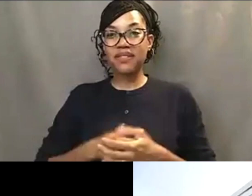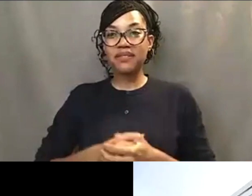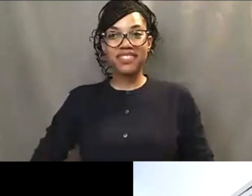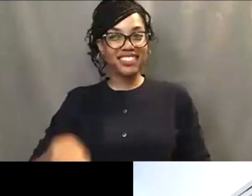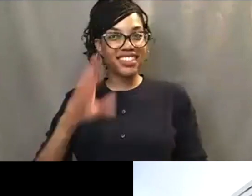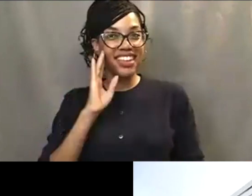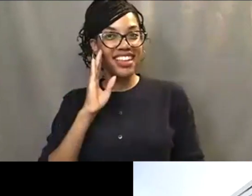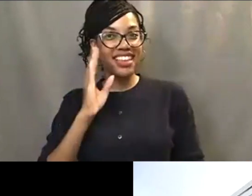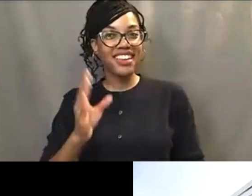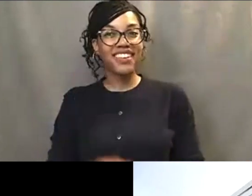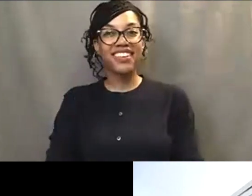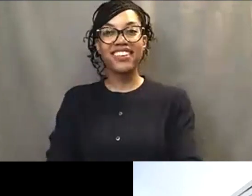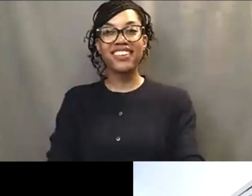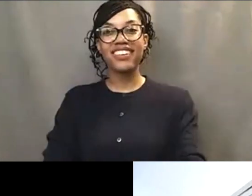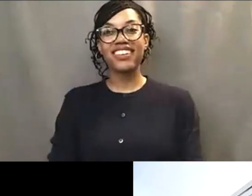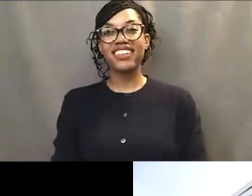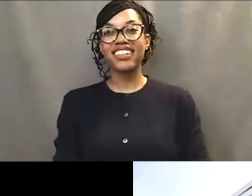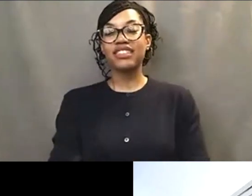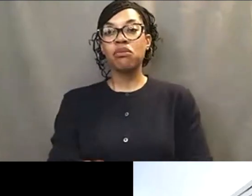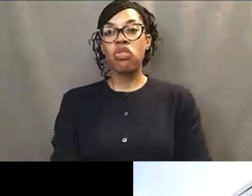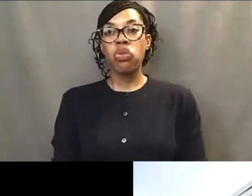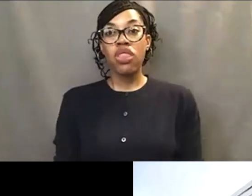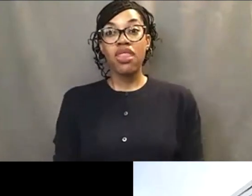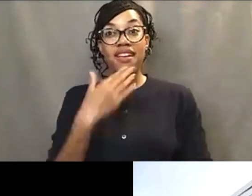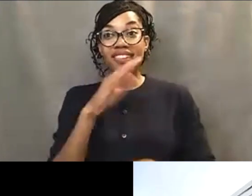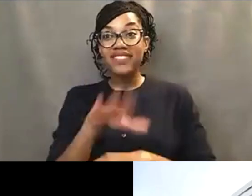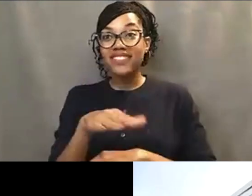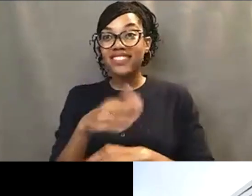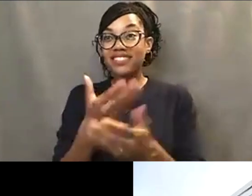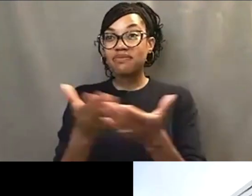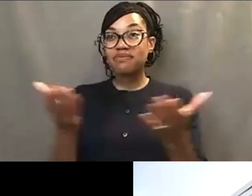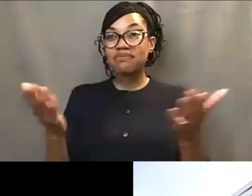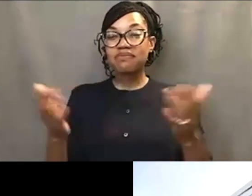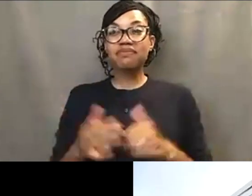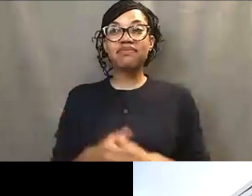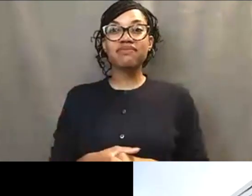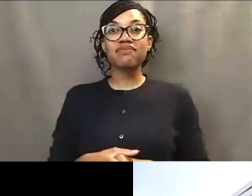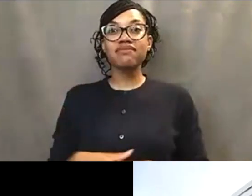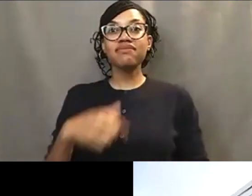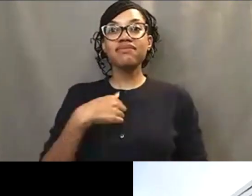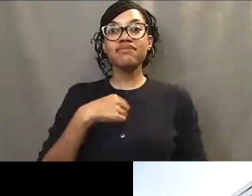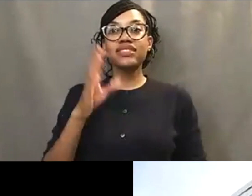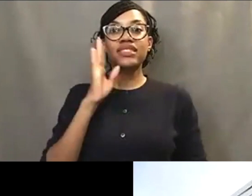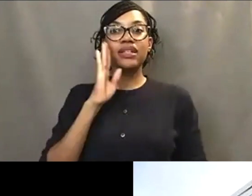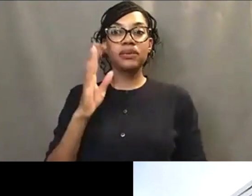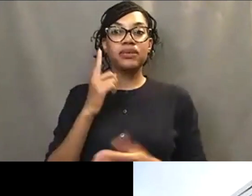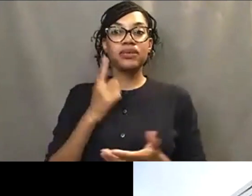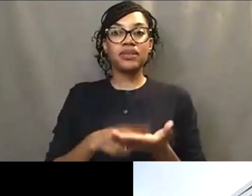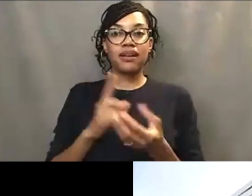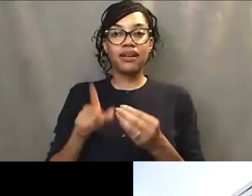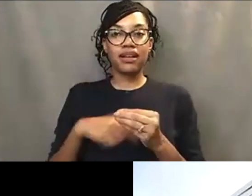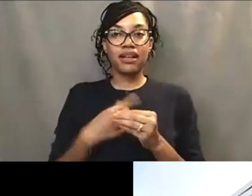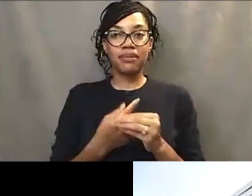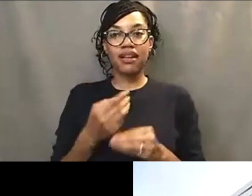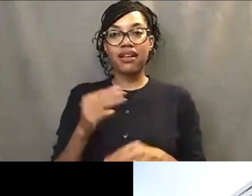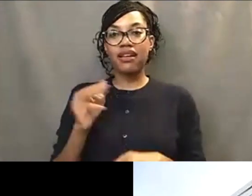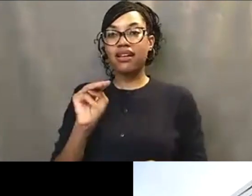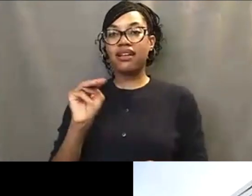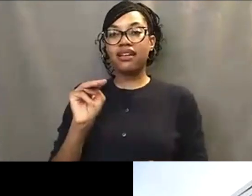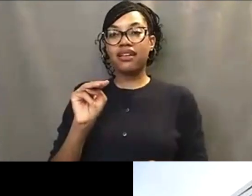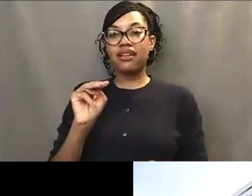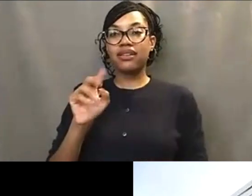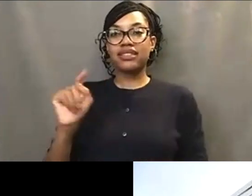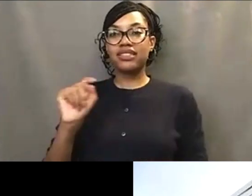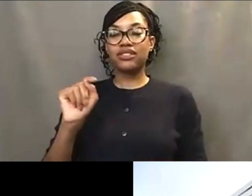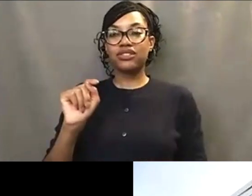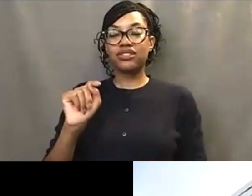Hello. Good evening, all. I plan on sharing a condensed version of Milwaukee Teachers Education Association